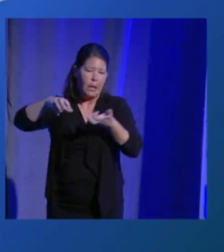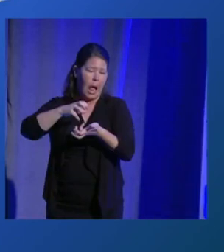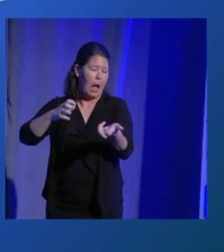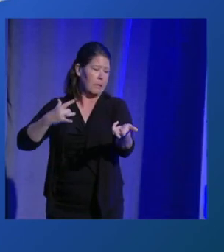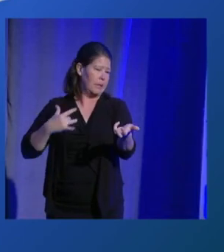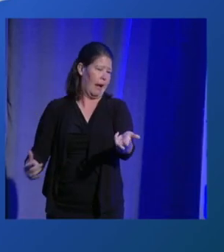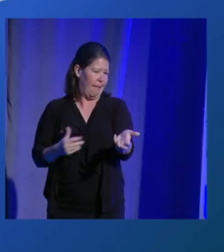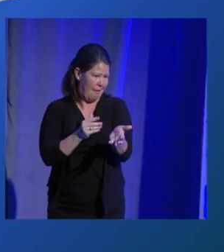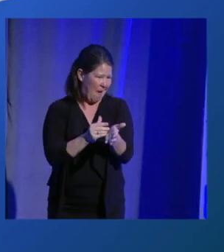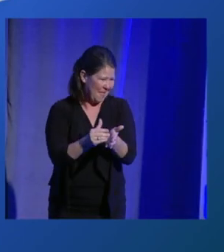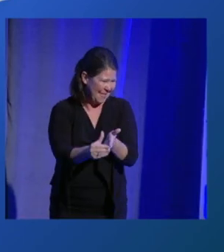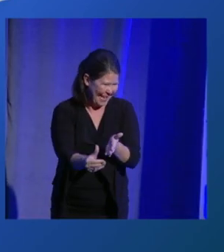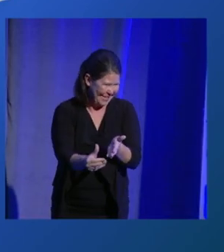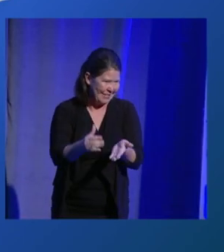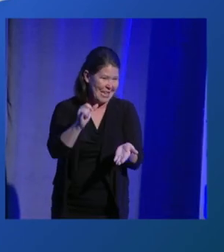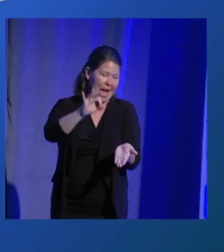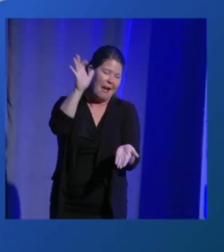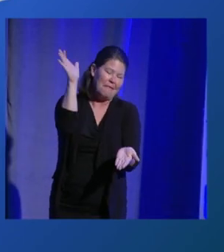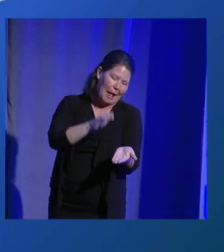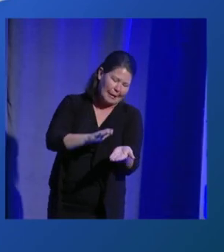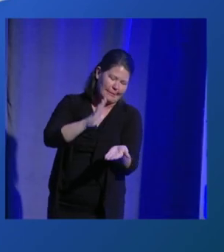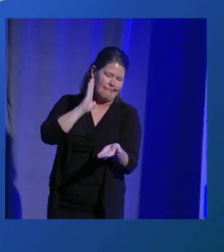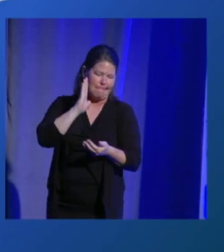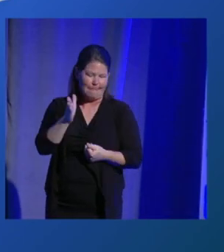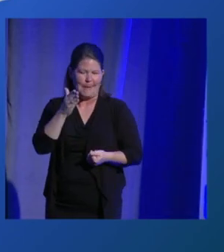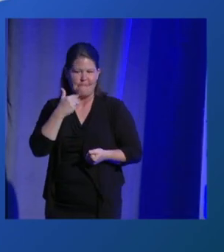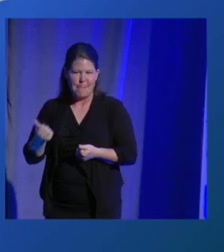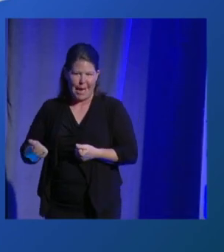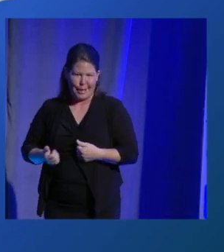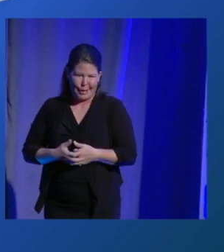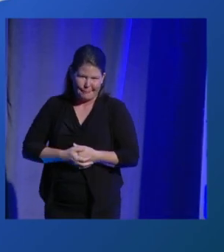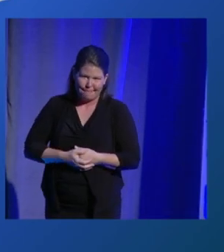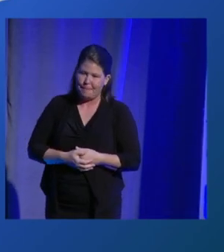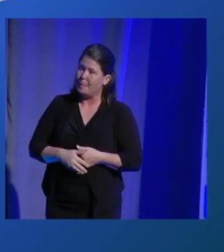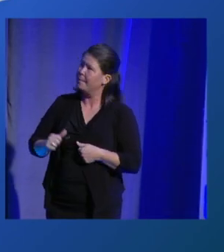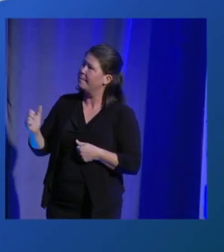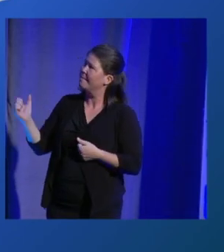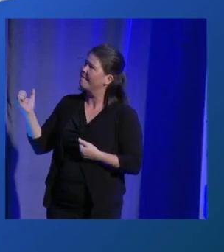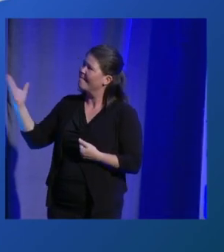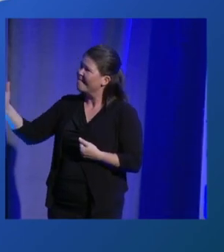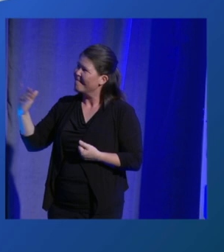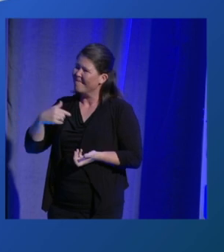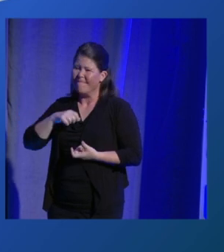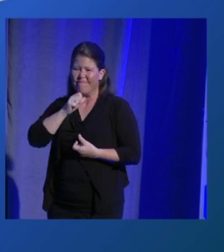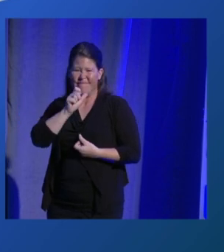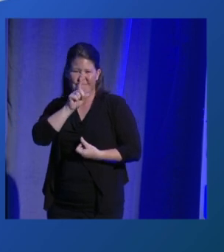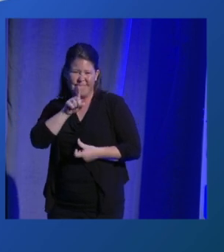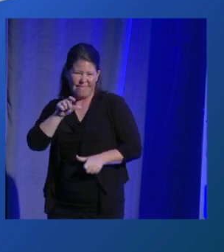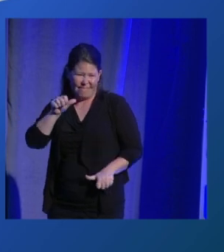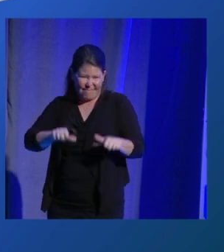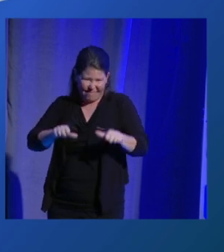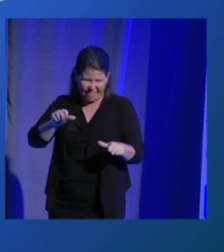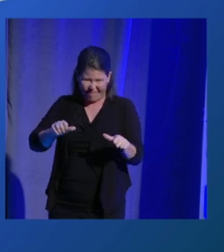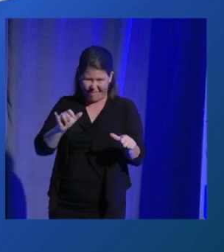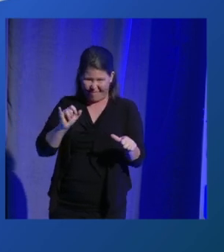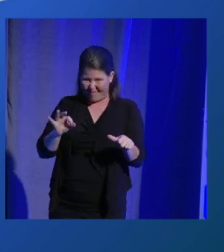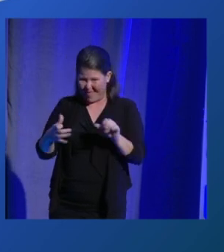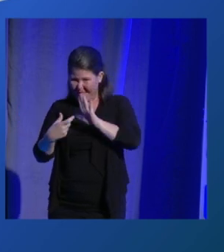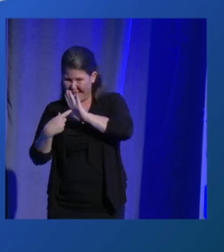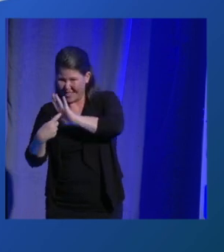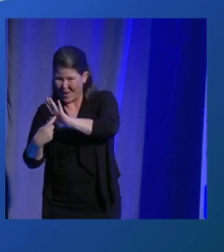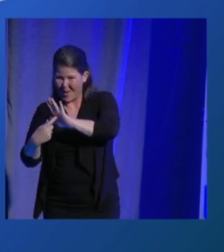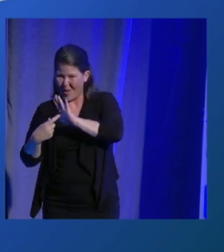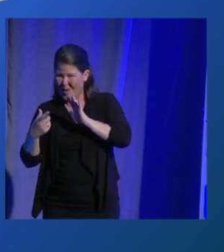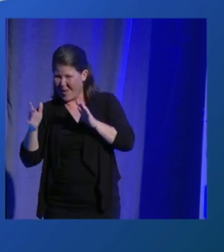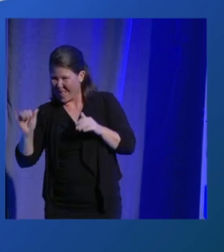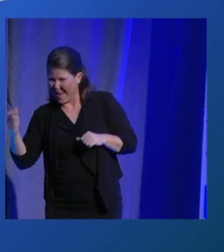location this actually and I I debated whether just show you this or the one uh that you heard about earlier when the gentleman from